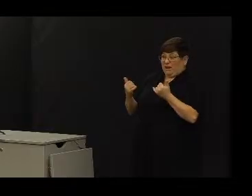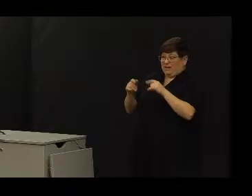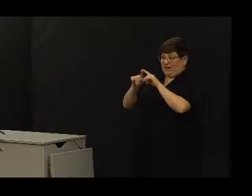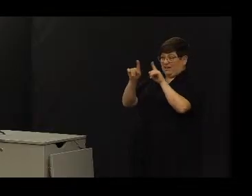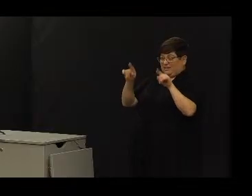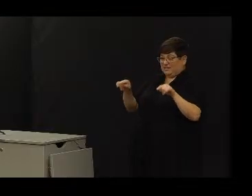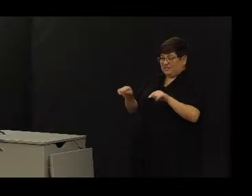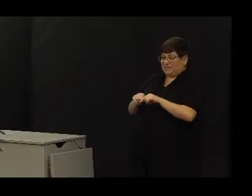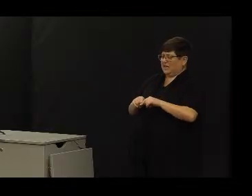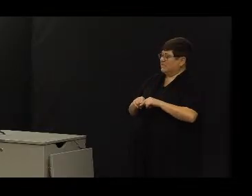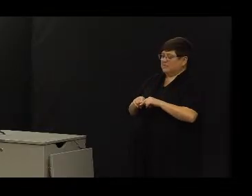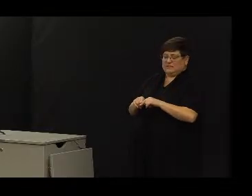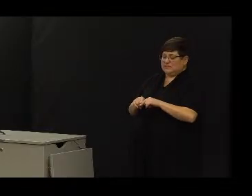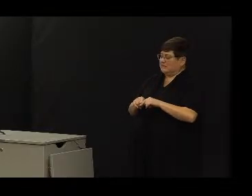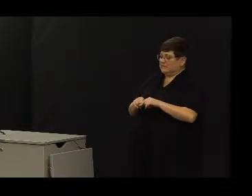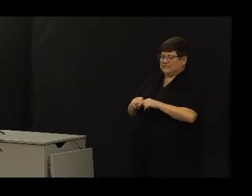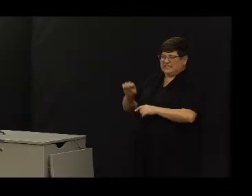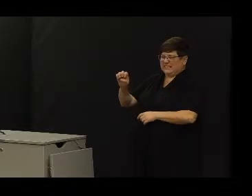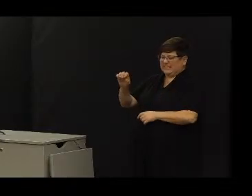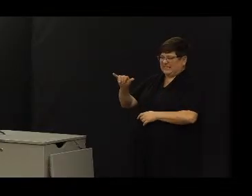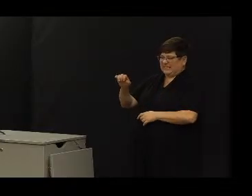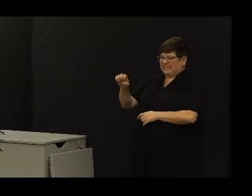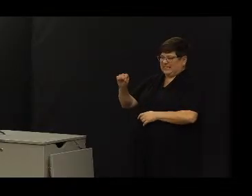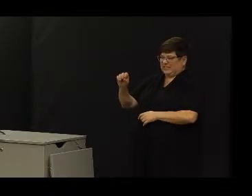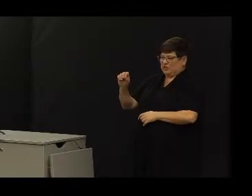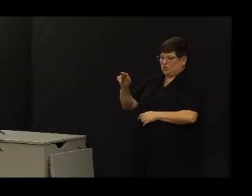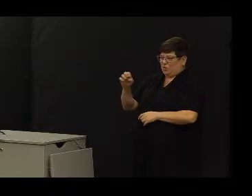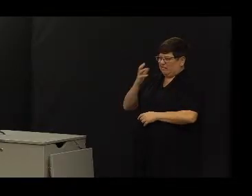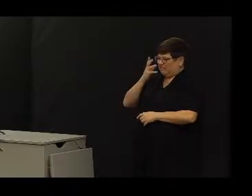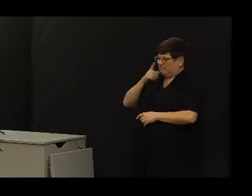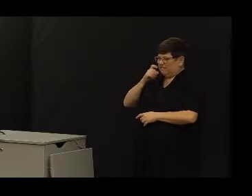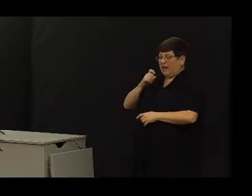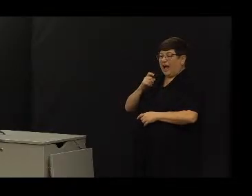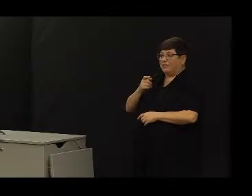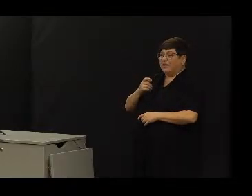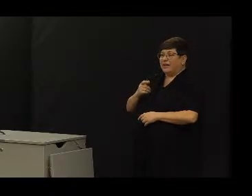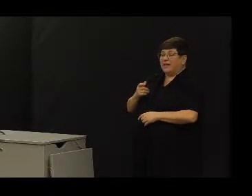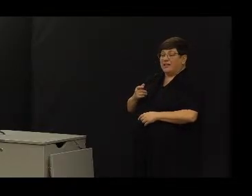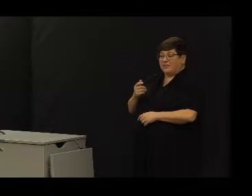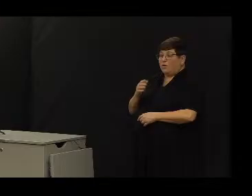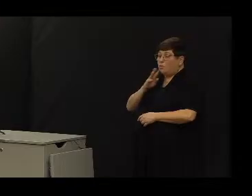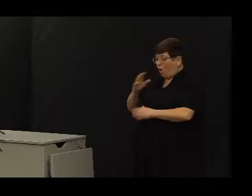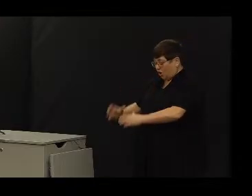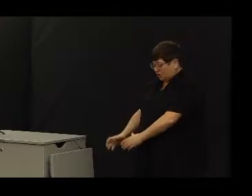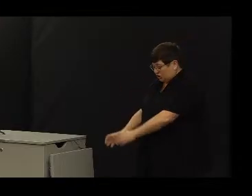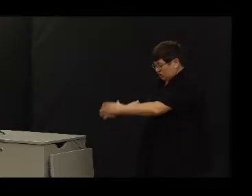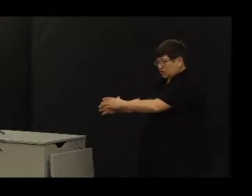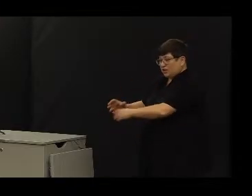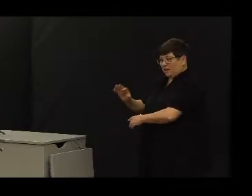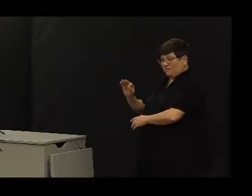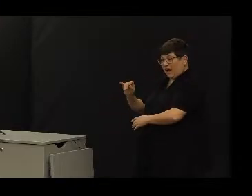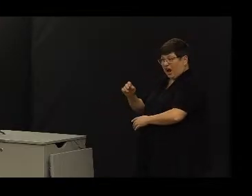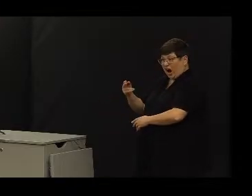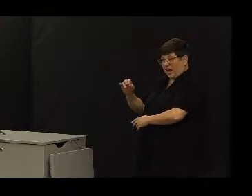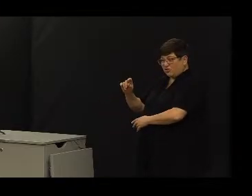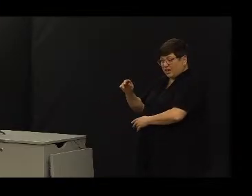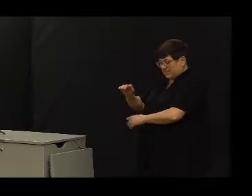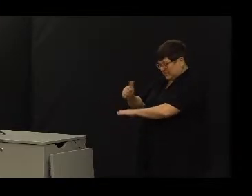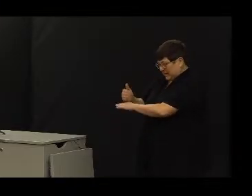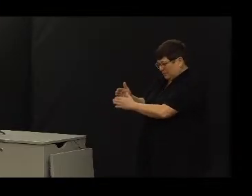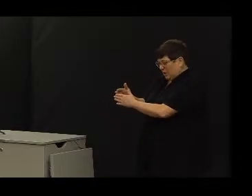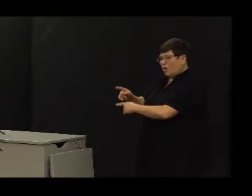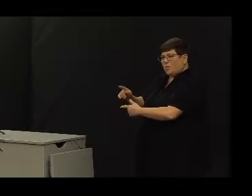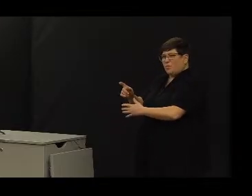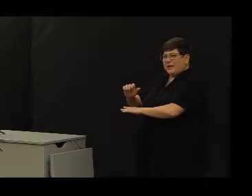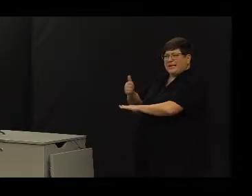big eyesore, and we've got that fire hydrant right there beside it on the corner, and so I think we really need to set up a really